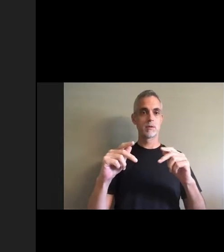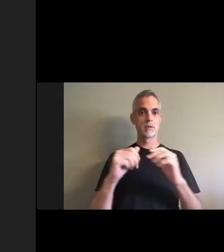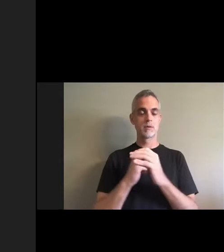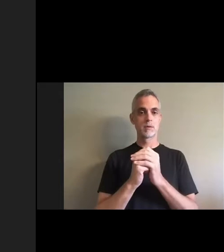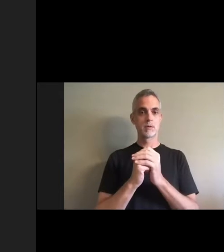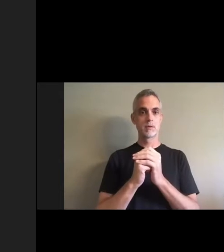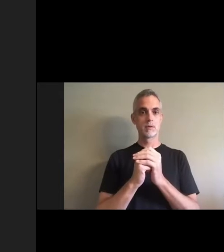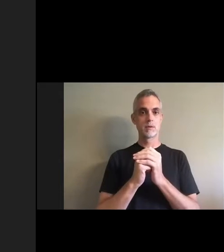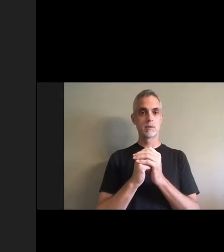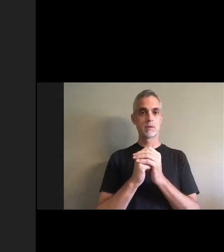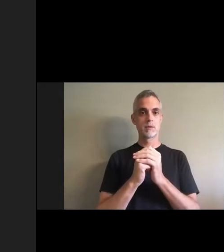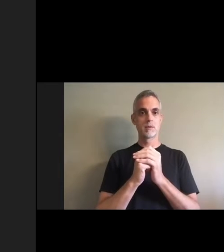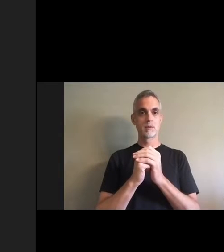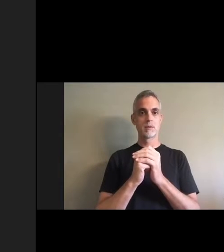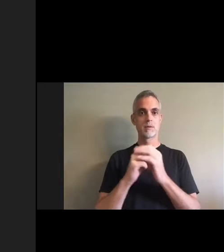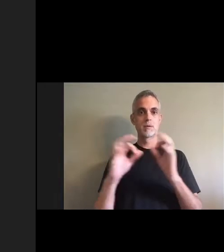Okay.